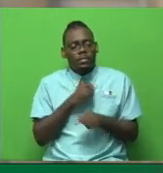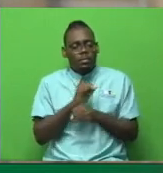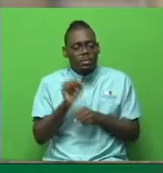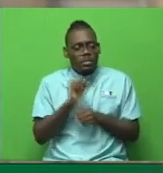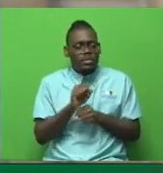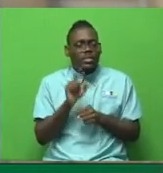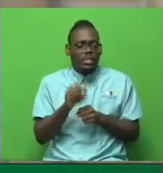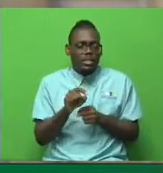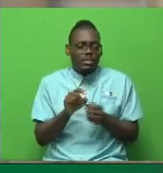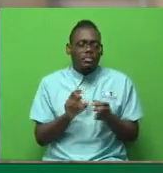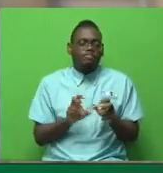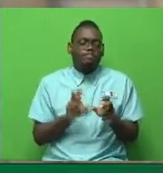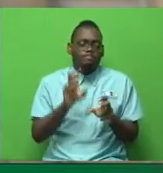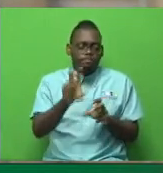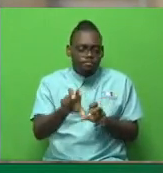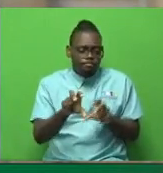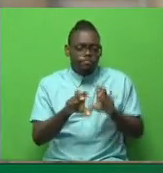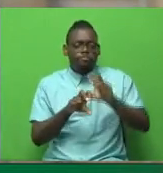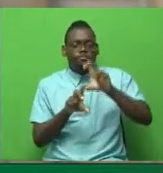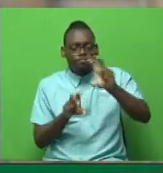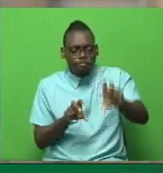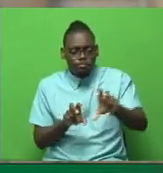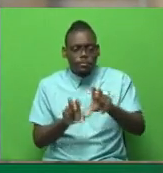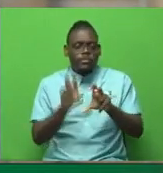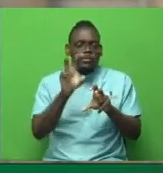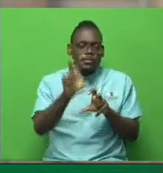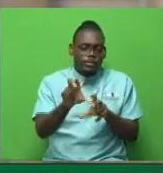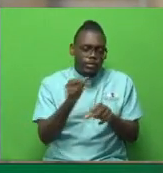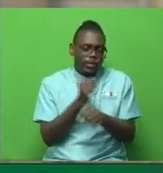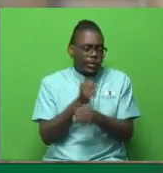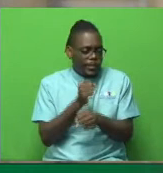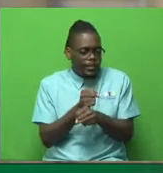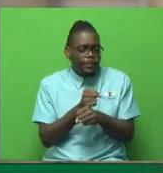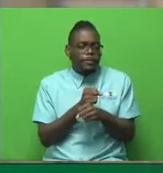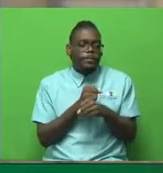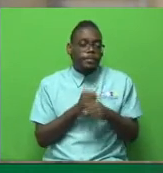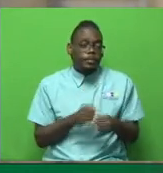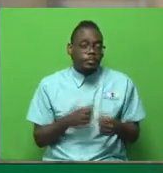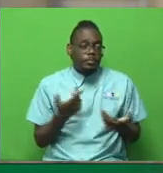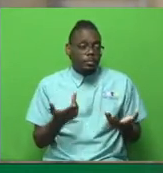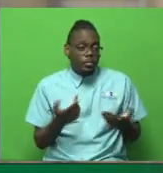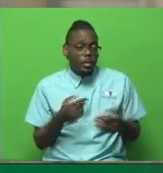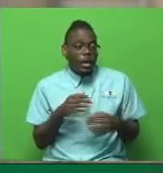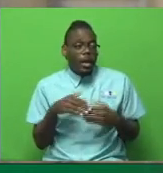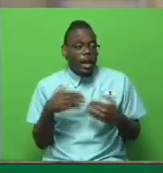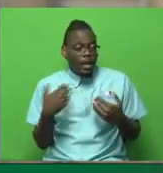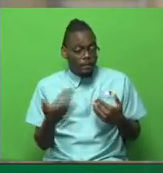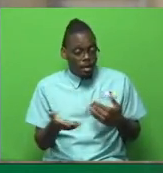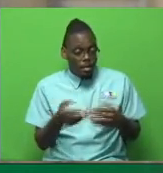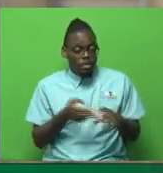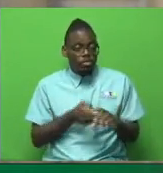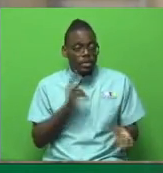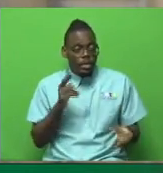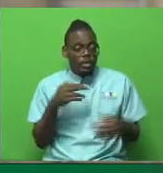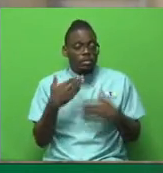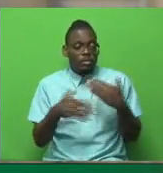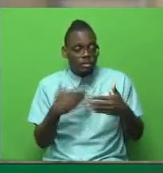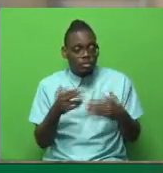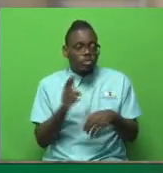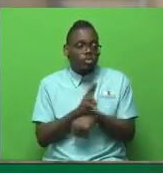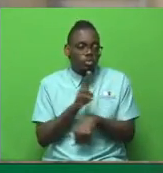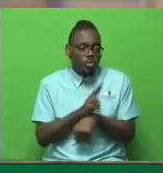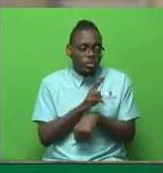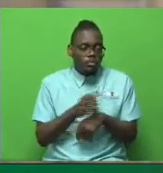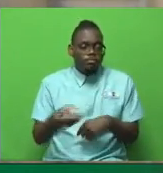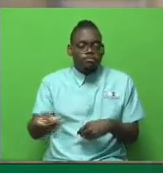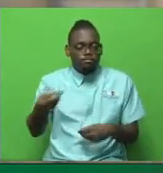are used to pay out benefits the challenge that the world is seeing is that we we have an aging